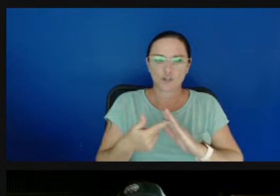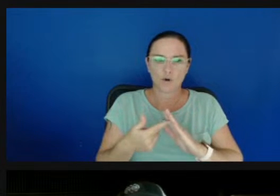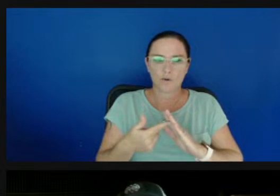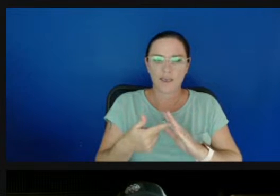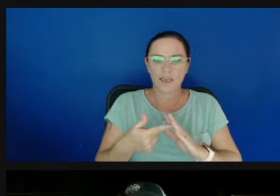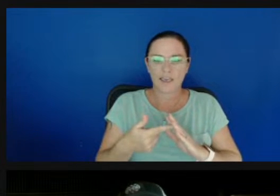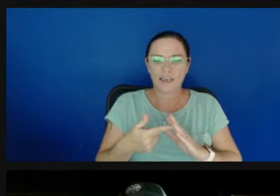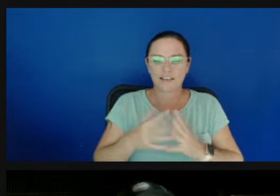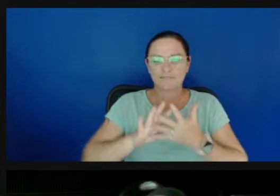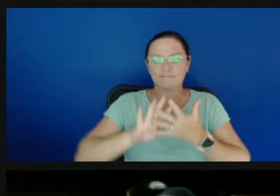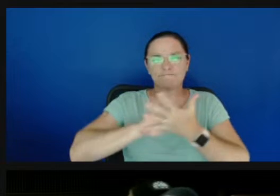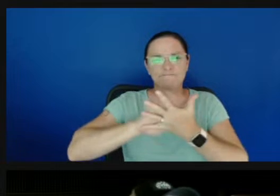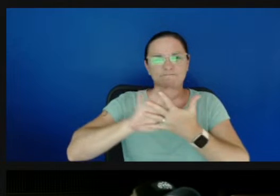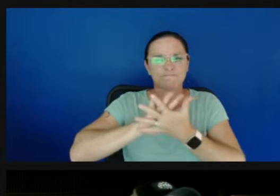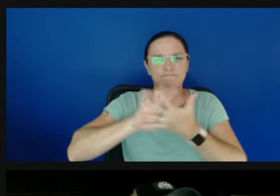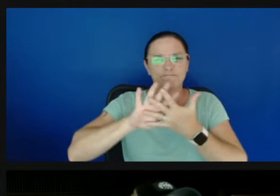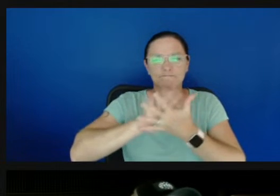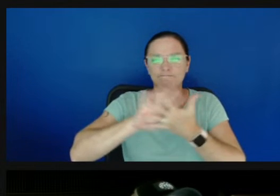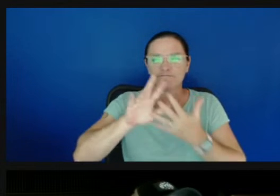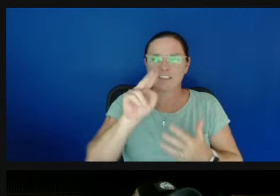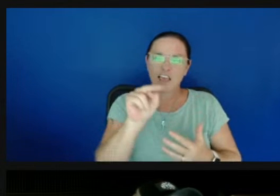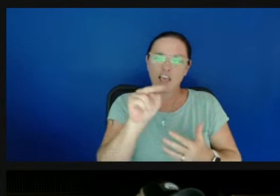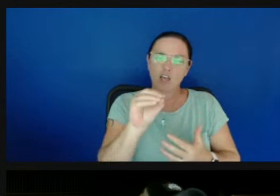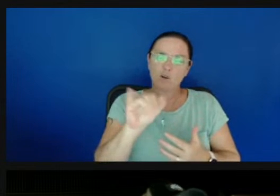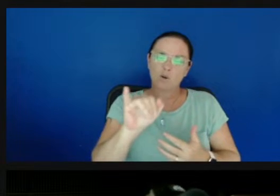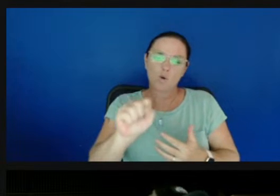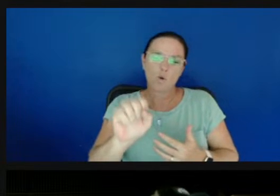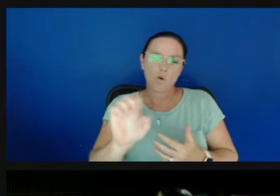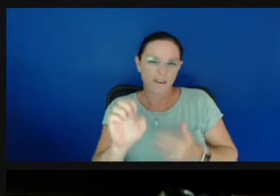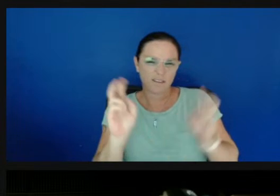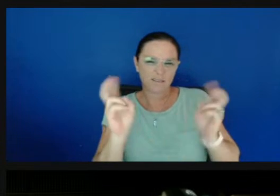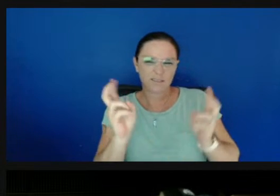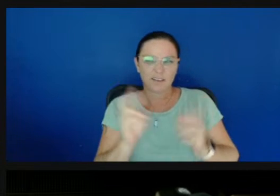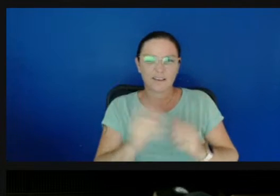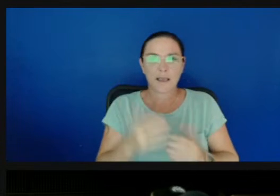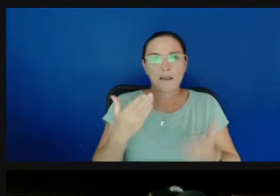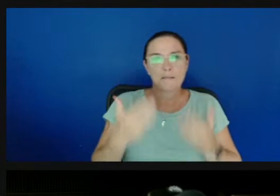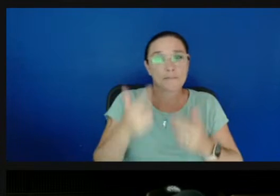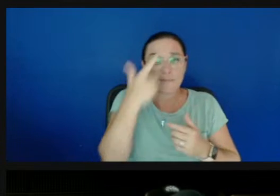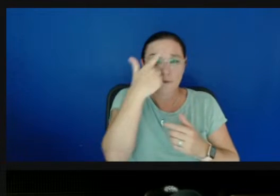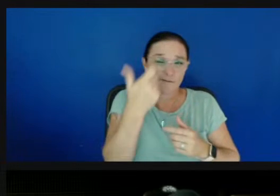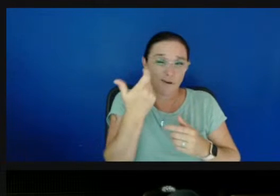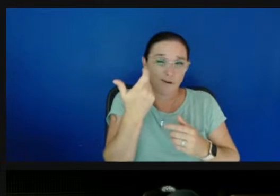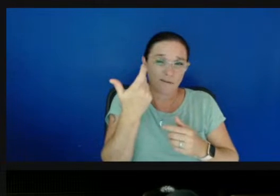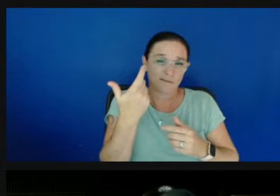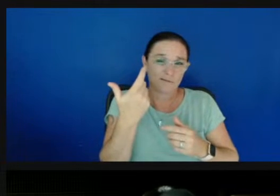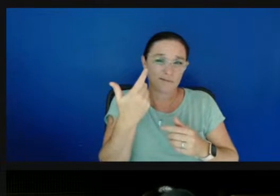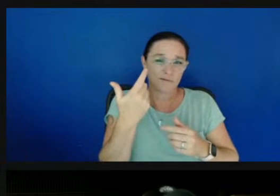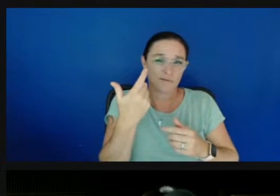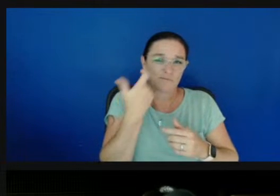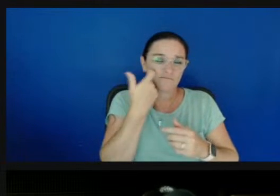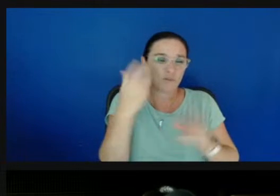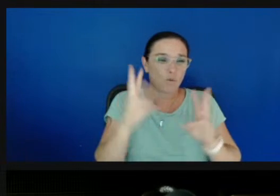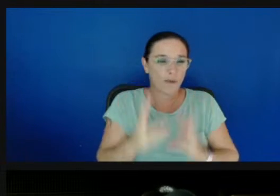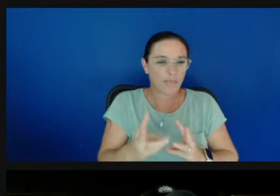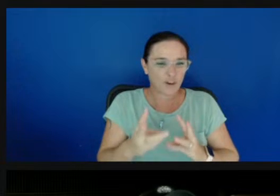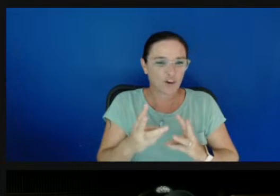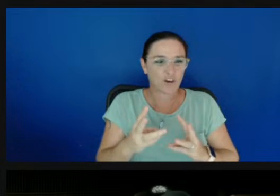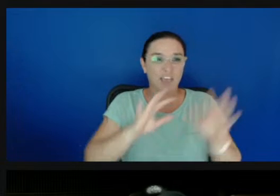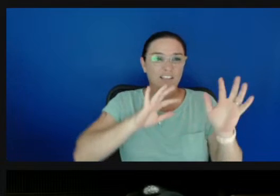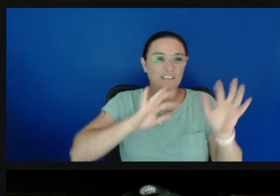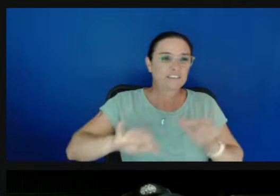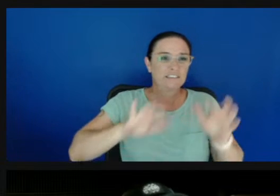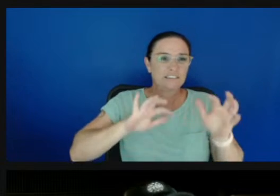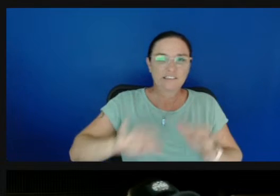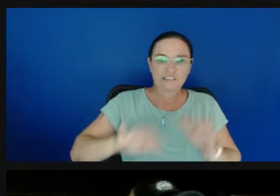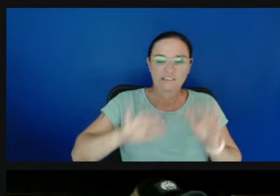noise, for lack of a better word, here in recent times. And maybe this got to do with our recent weather. It's been pretty rainy in